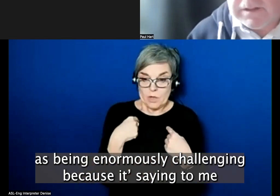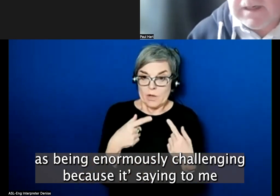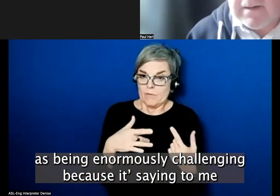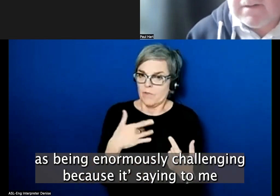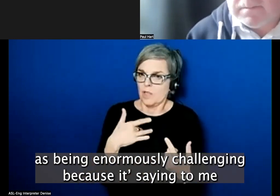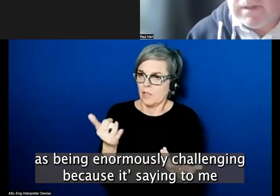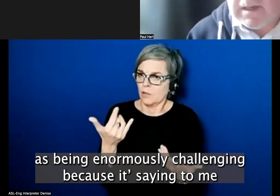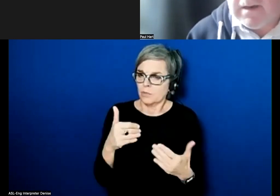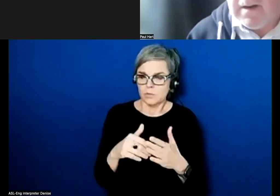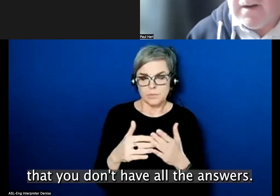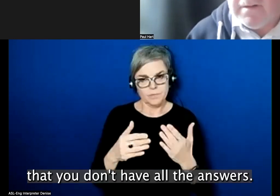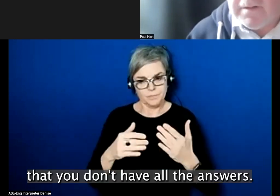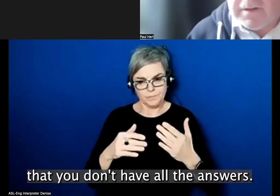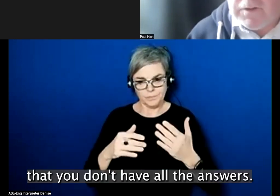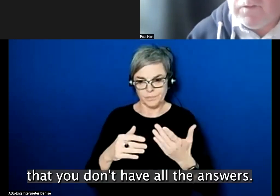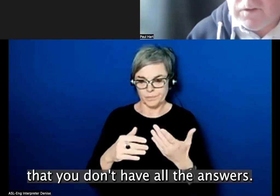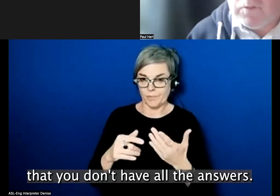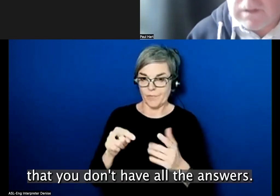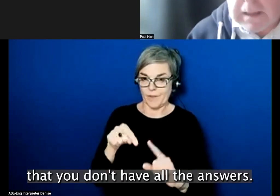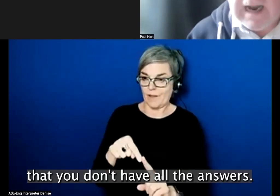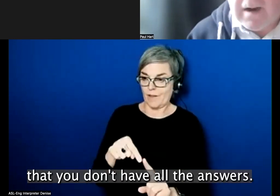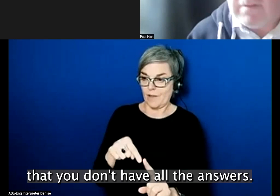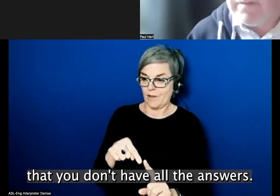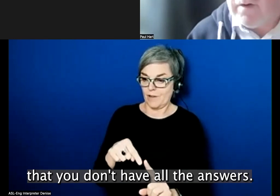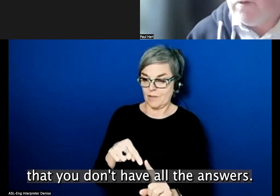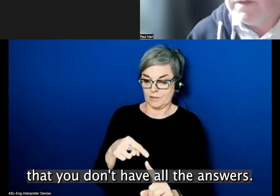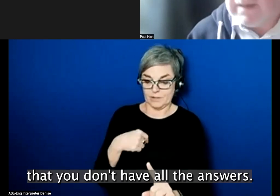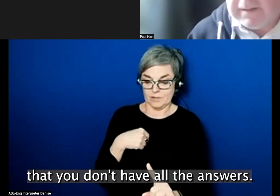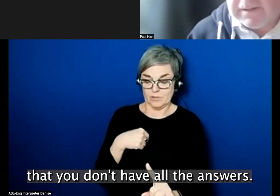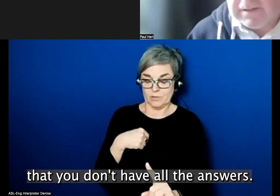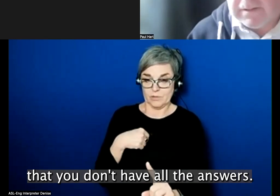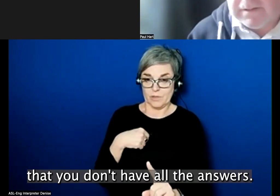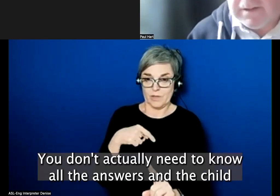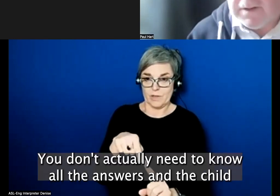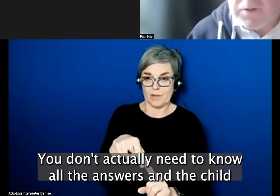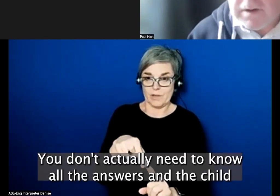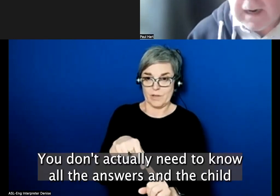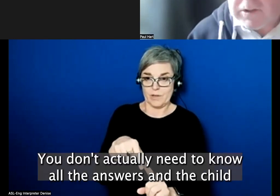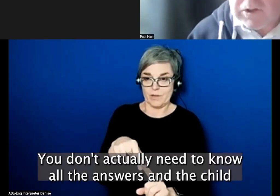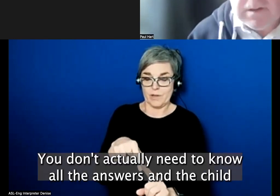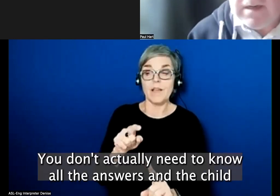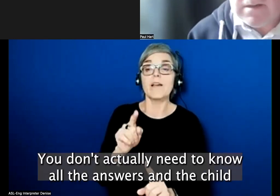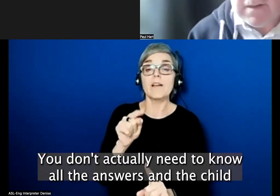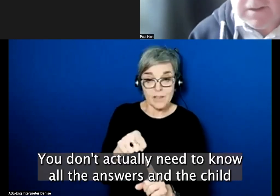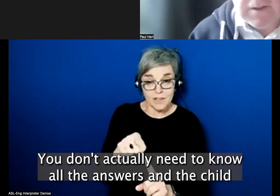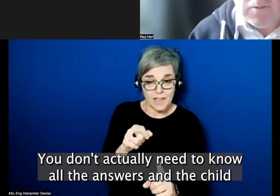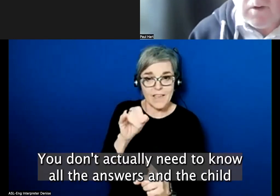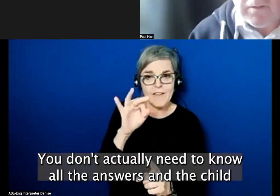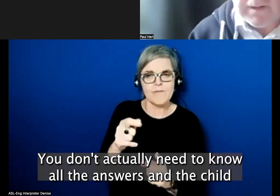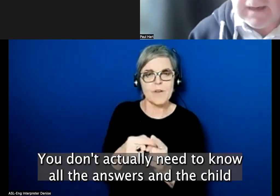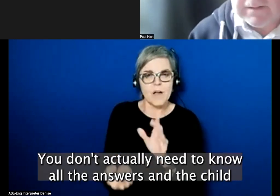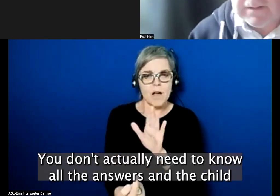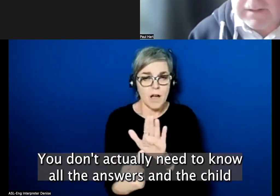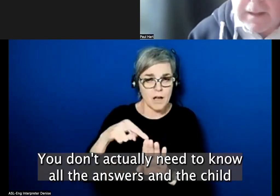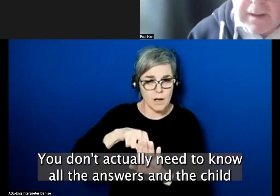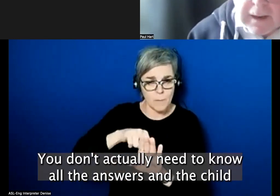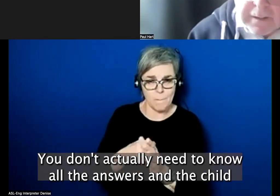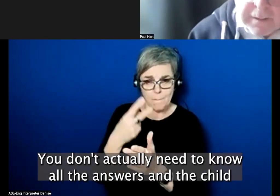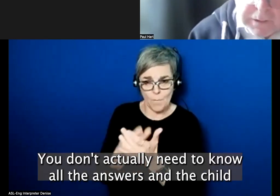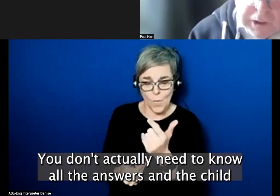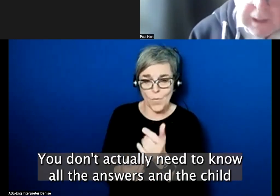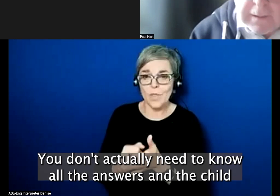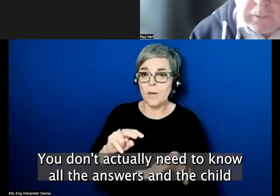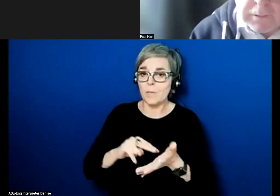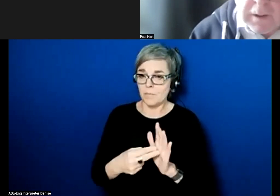it's saying to me that you don't have all the answers. You don't actually need to know all the answers, and